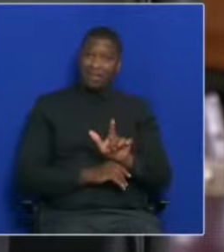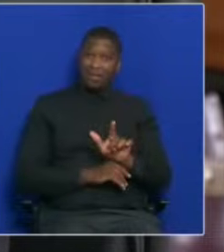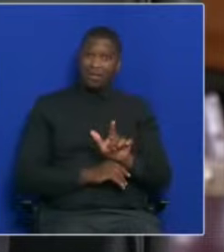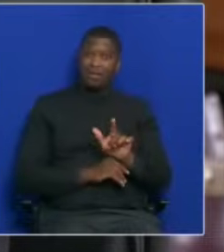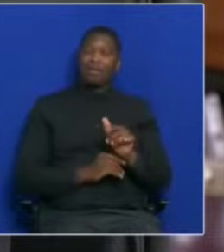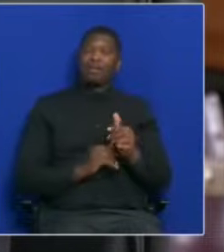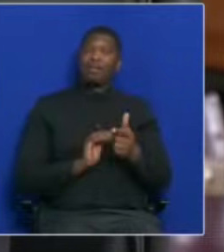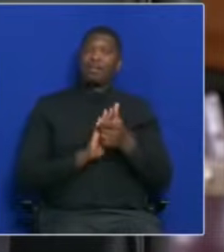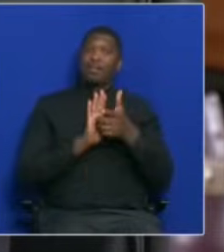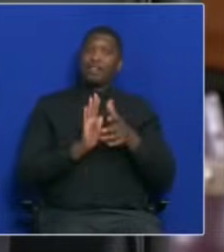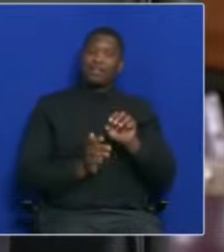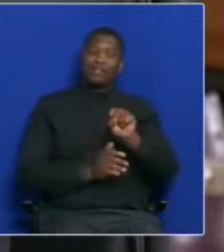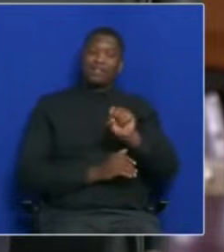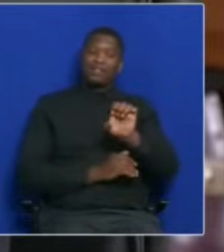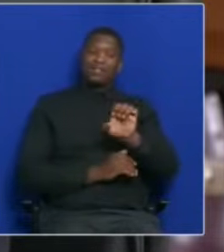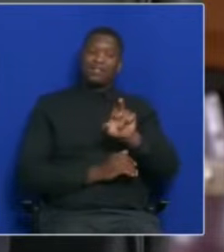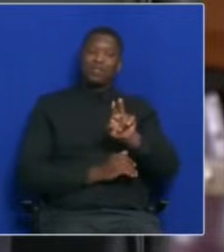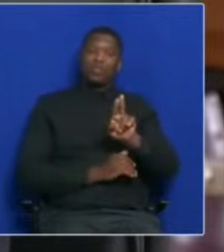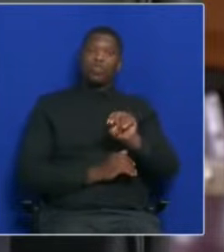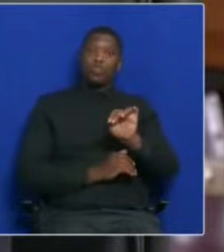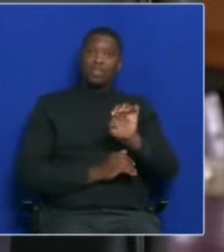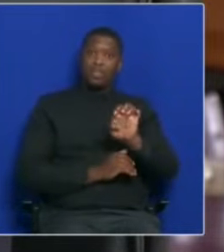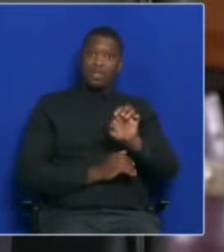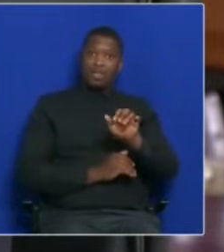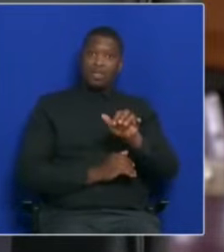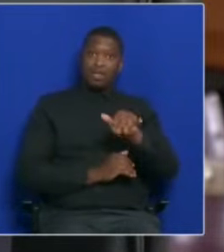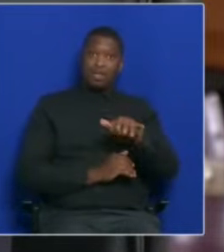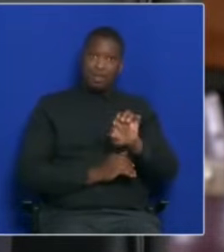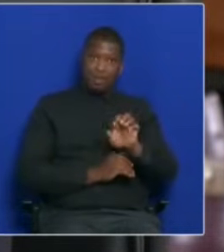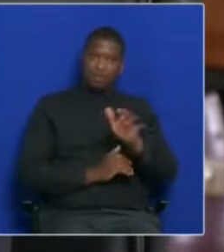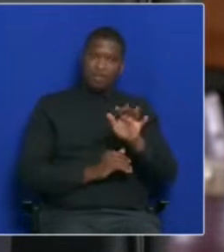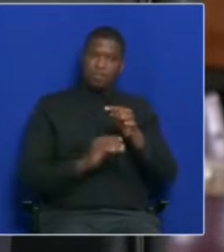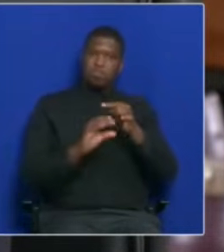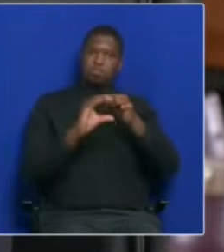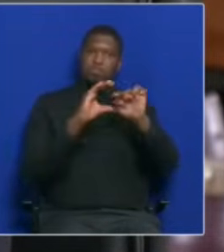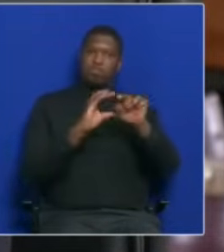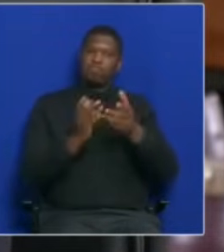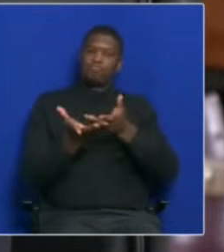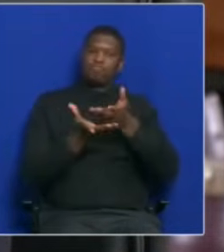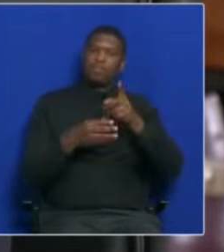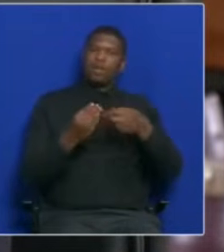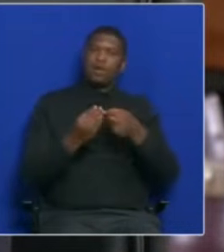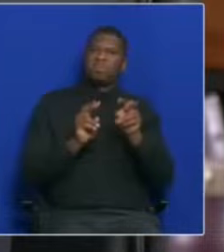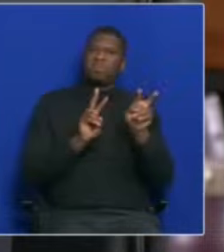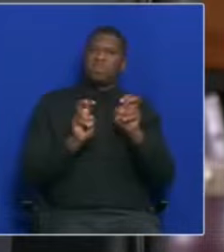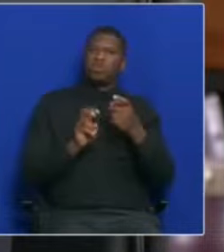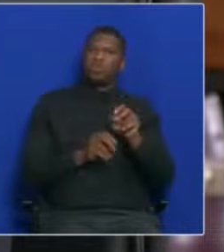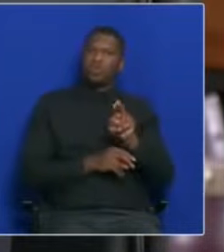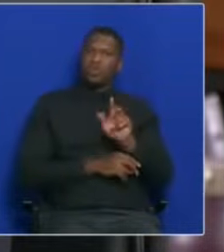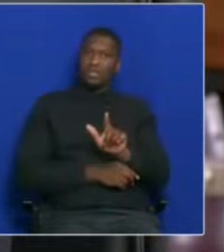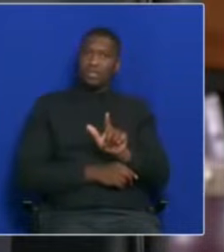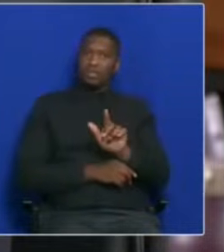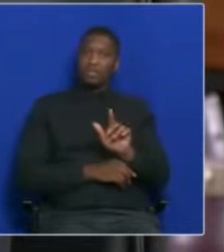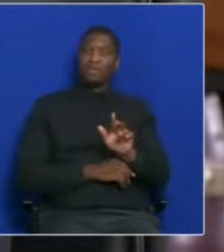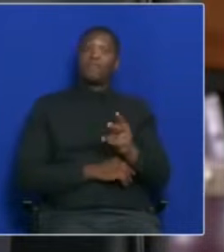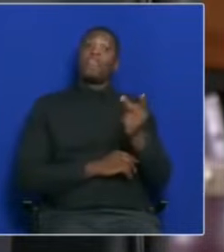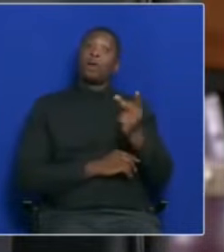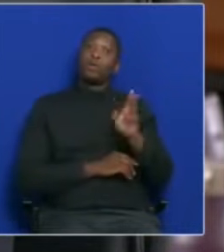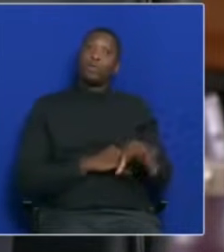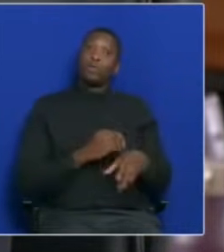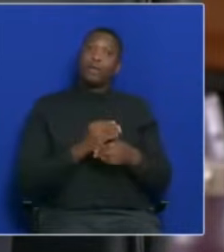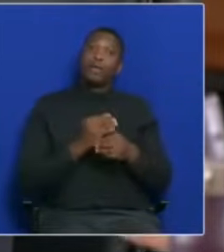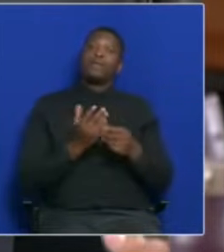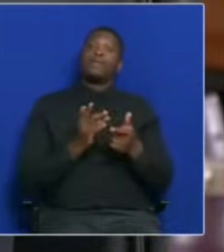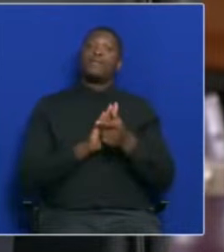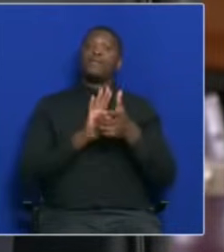message to you as well, saying there's this issue of this 27. Similarly, Advocate Ramsamy also sends a